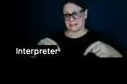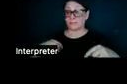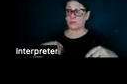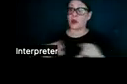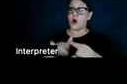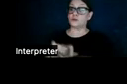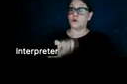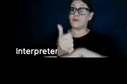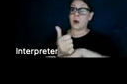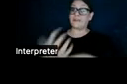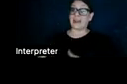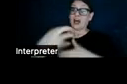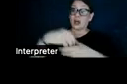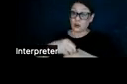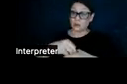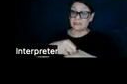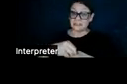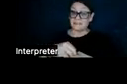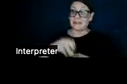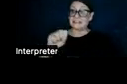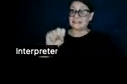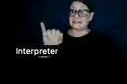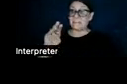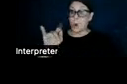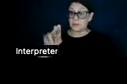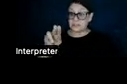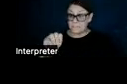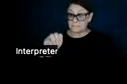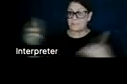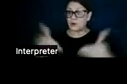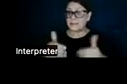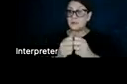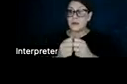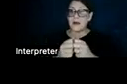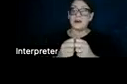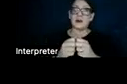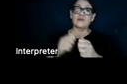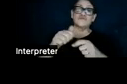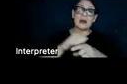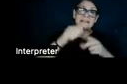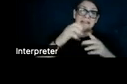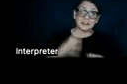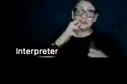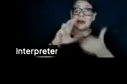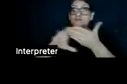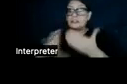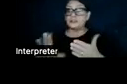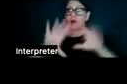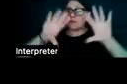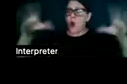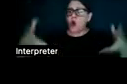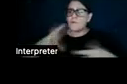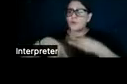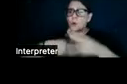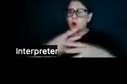the Inclusive SciComm Symposium, which brings together researchers and practitioners from across the world to make all